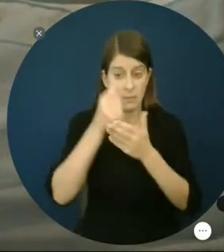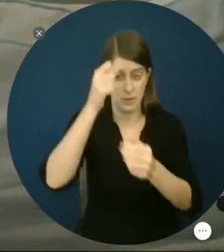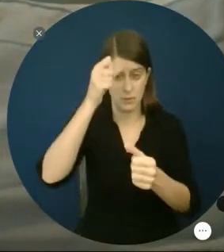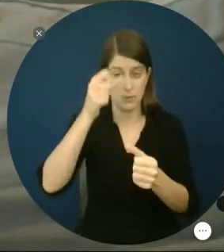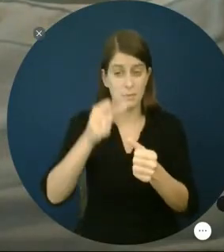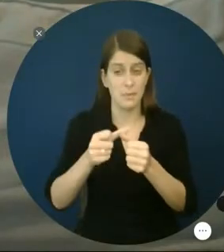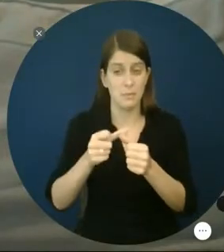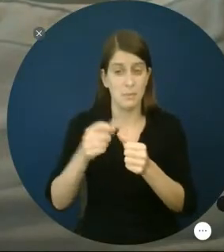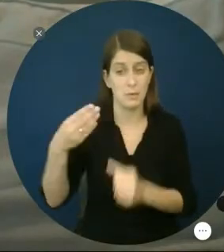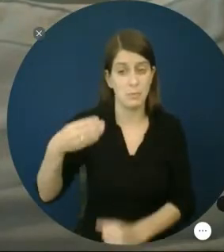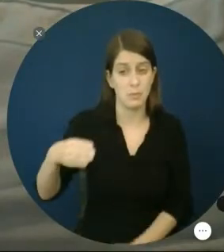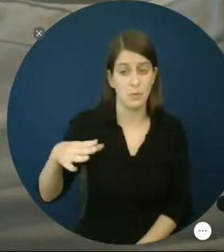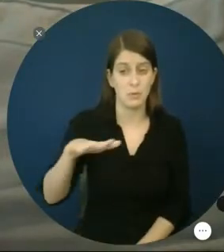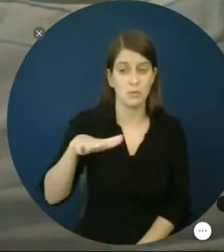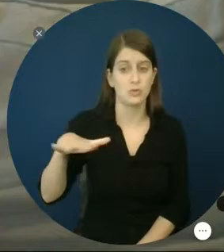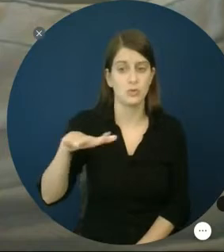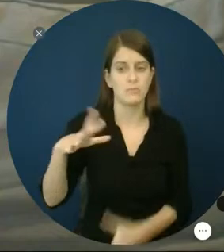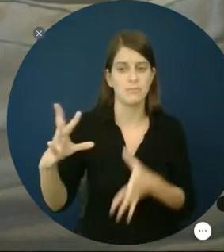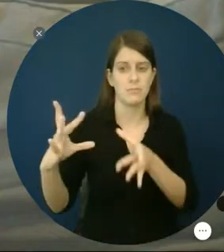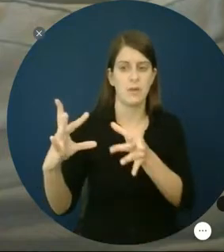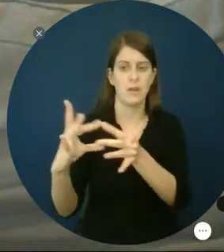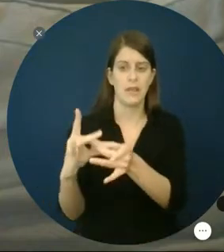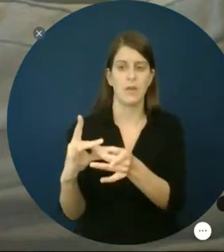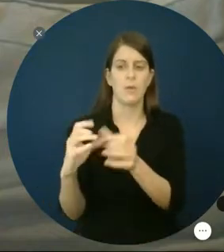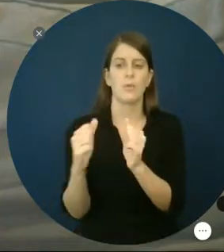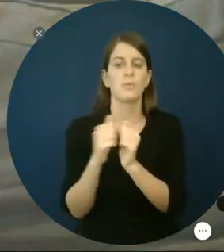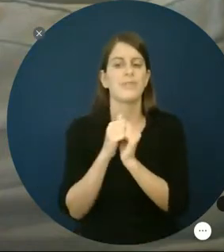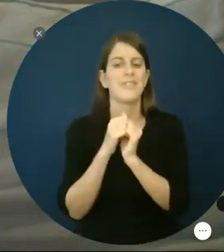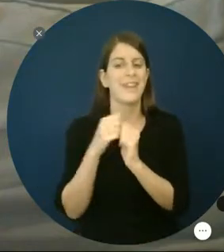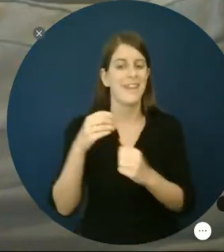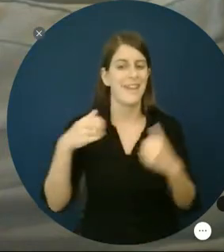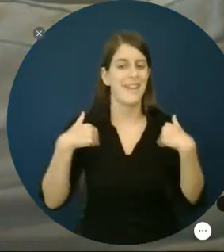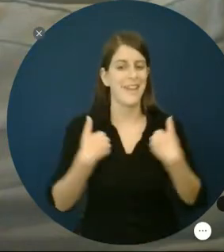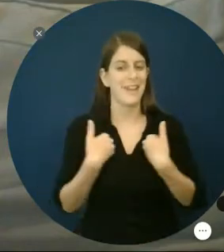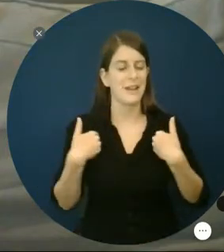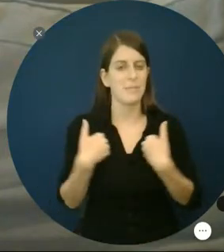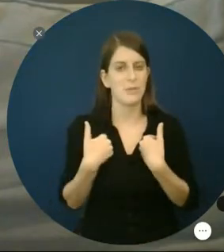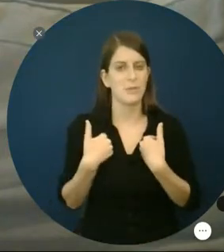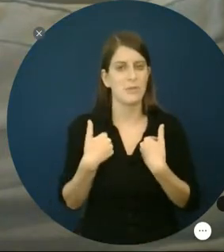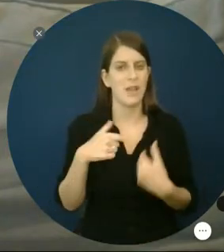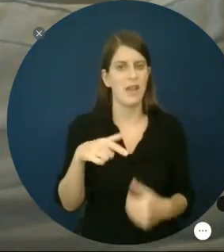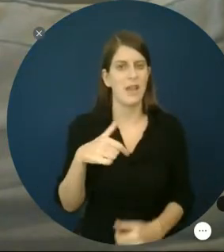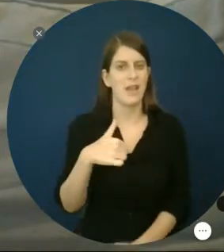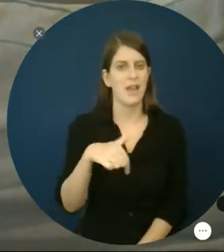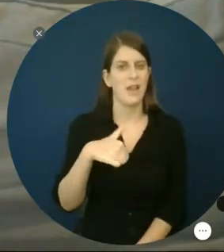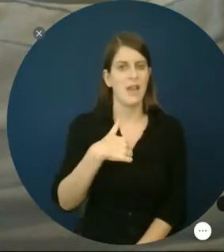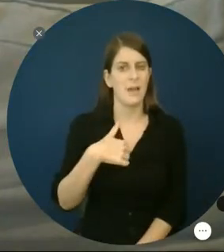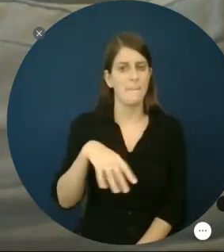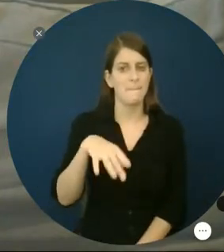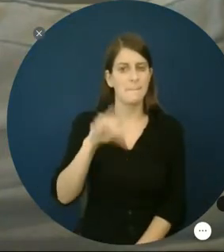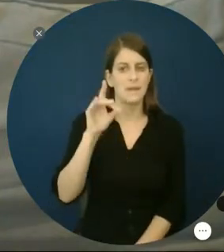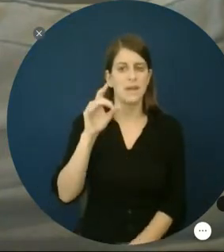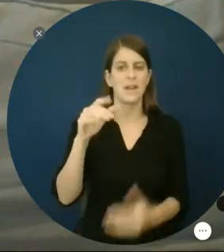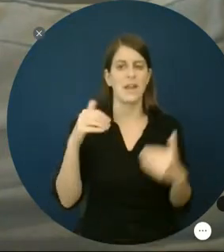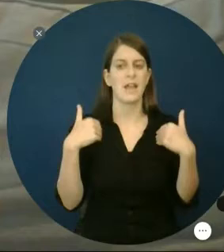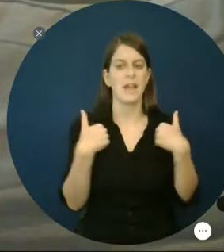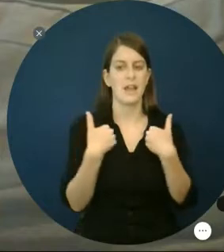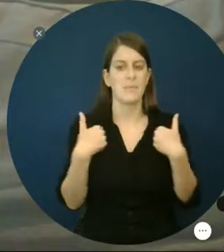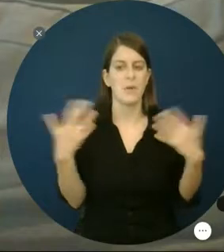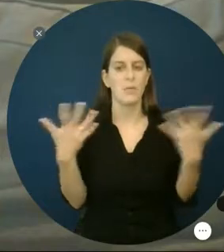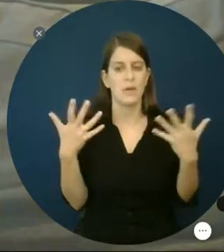emotions is by connecting it to an animal. And the animal that I connect this group of emotions to is this